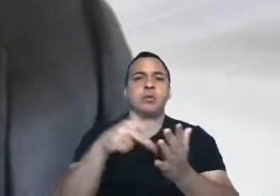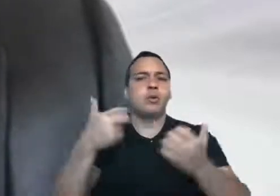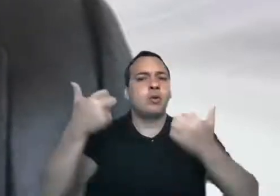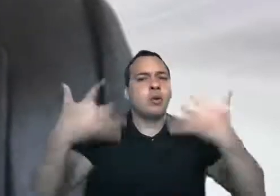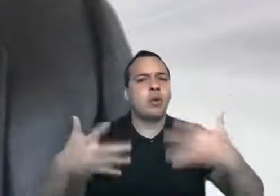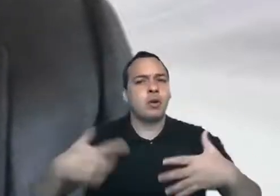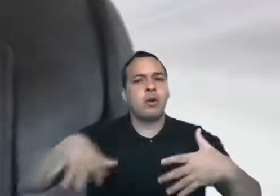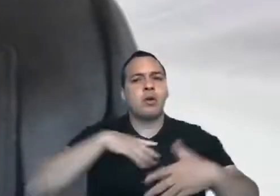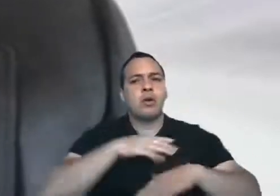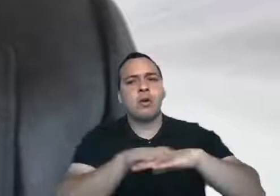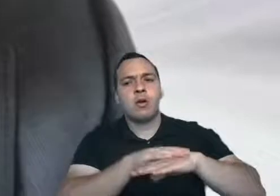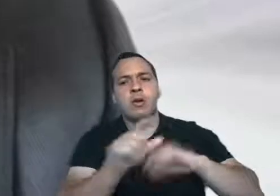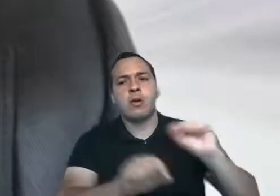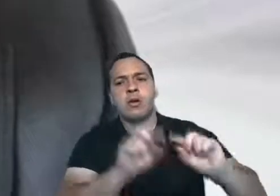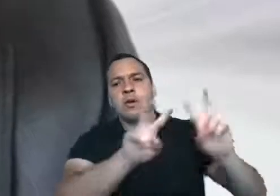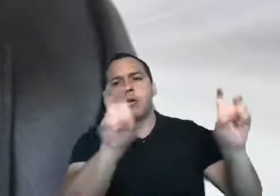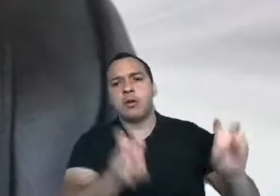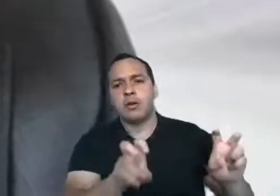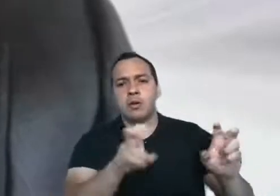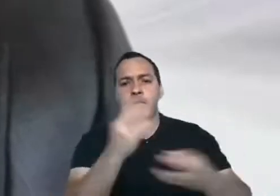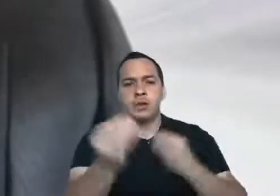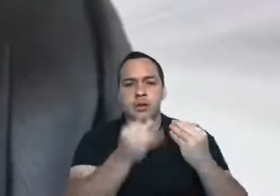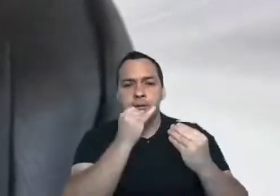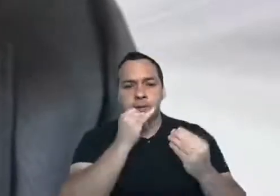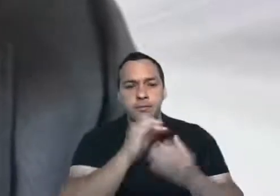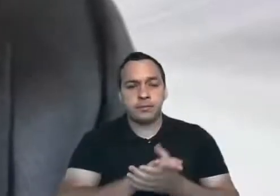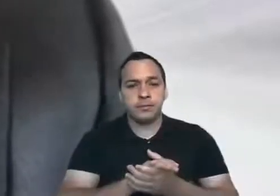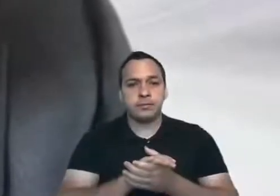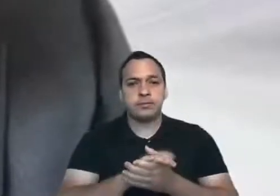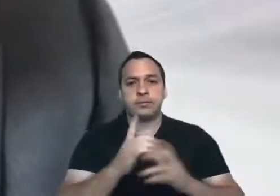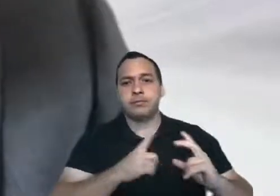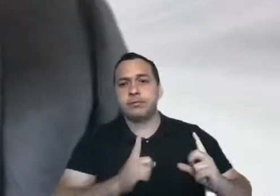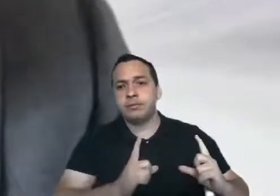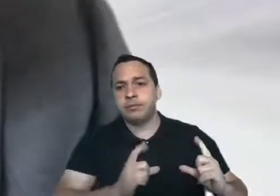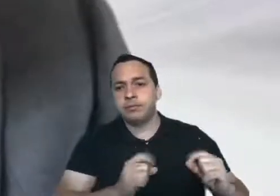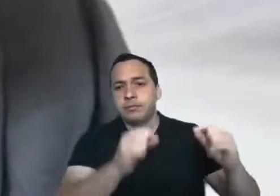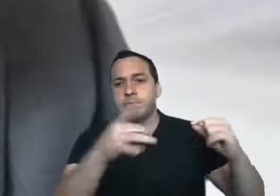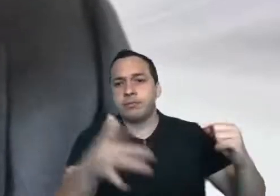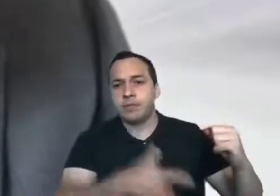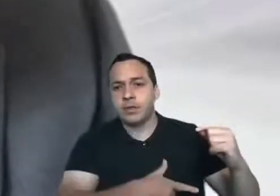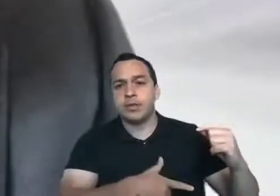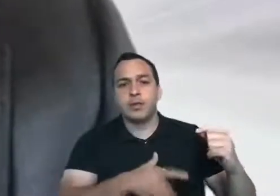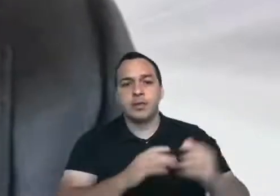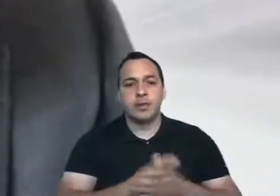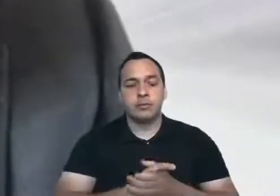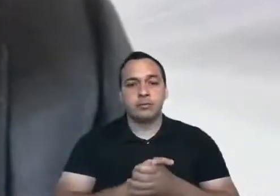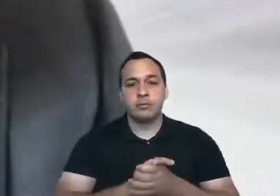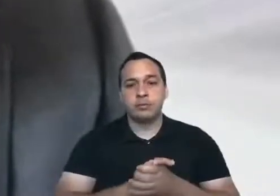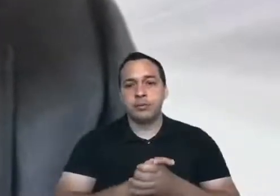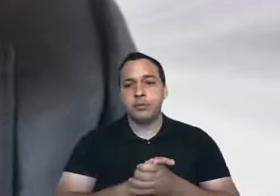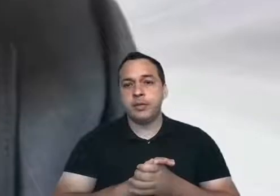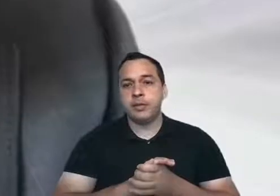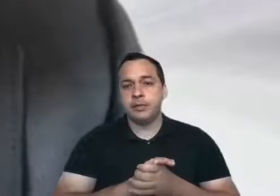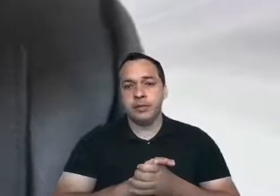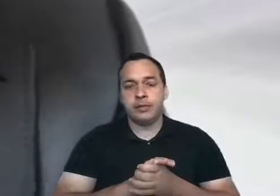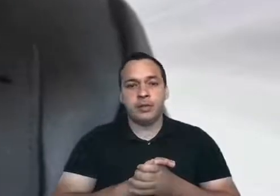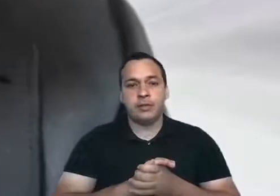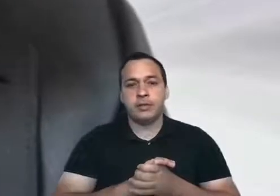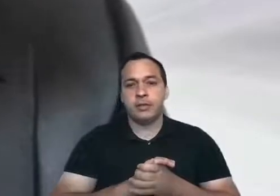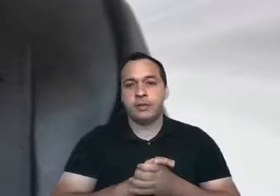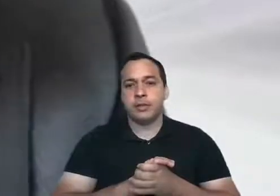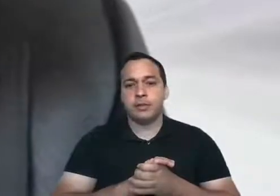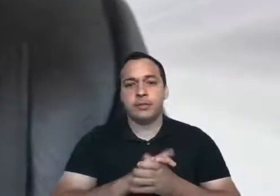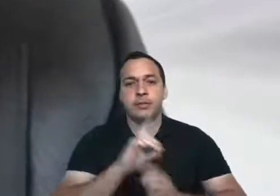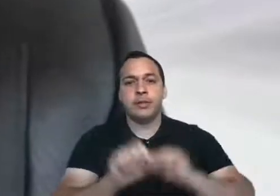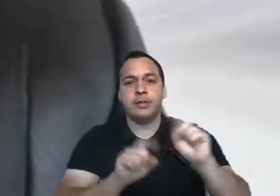us about the hepatocarcinoma liver transplantation results in Brazil. André, welcome